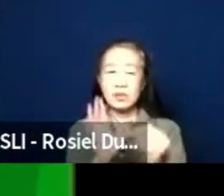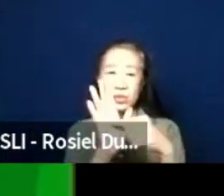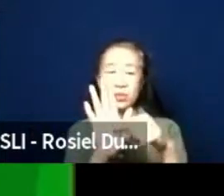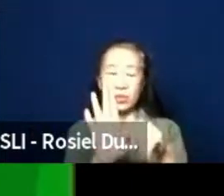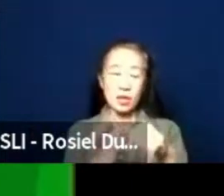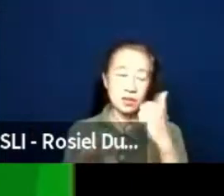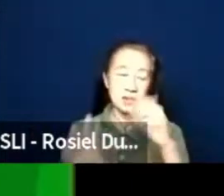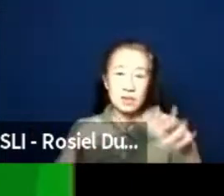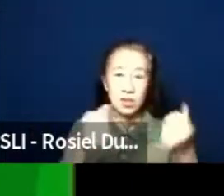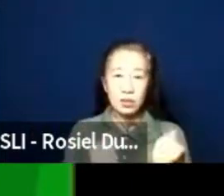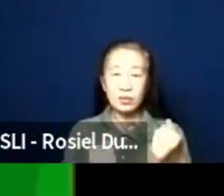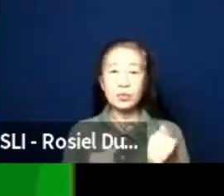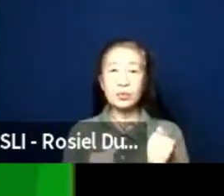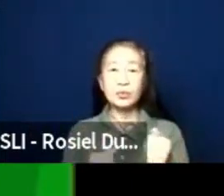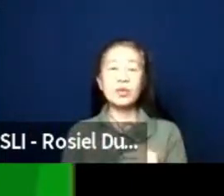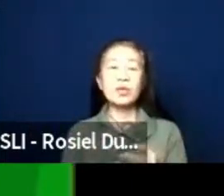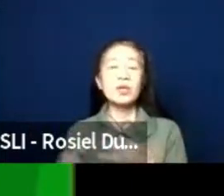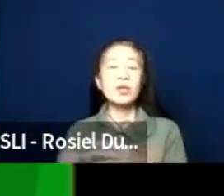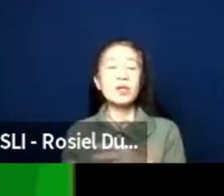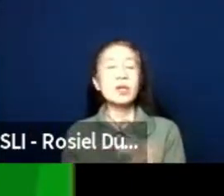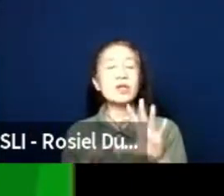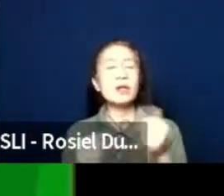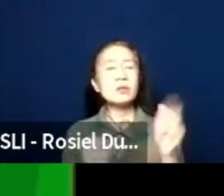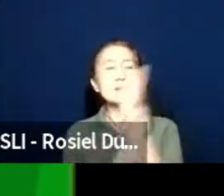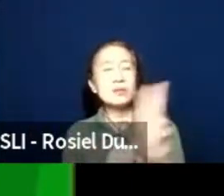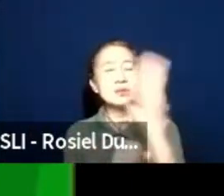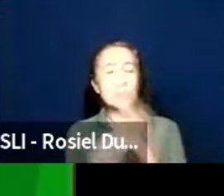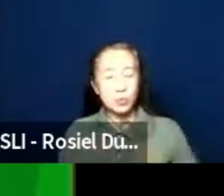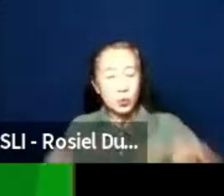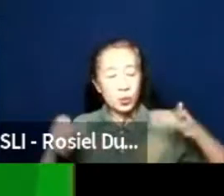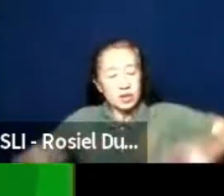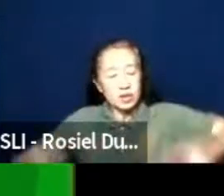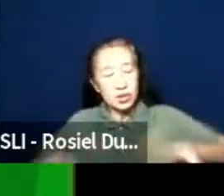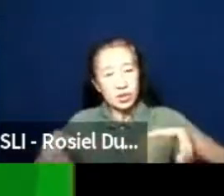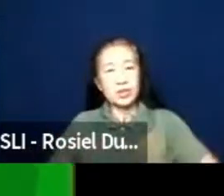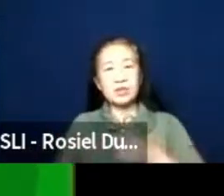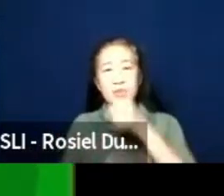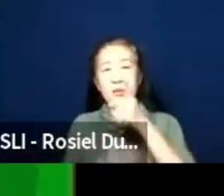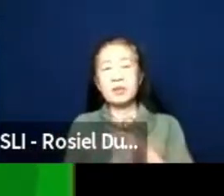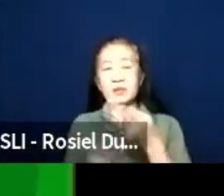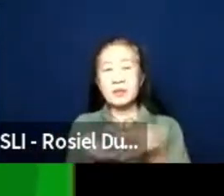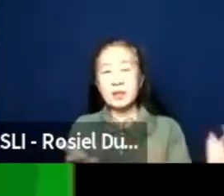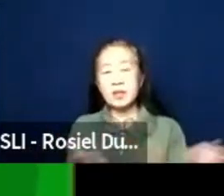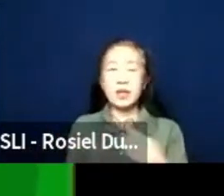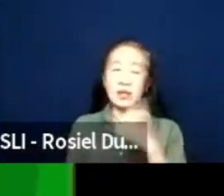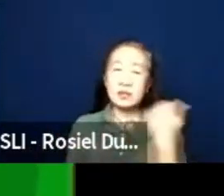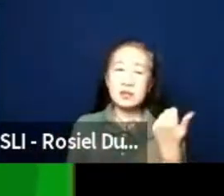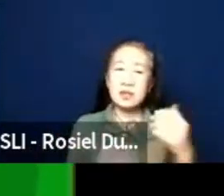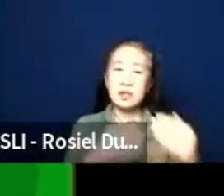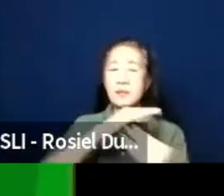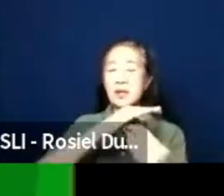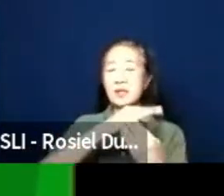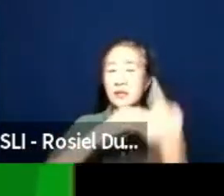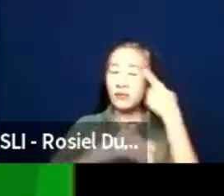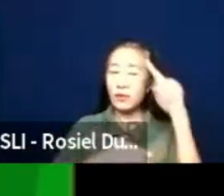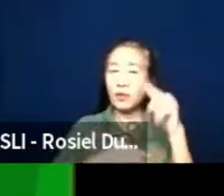to assemble, disassemble, and operate your wheelchair properly. Purchase an extra battery for power wheelchair